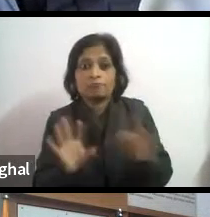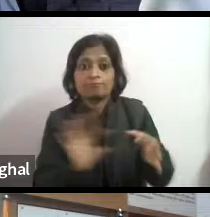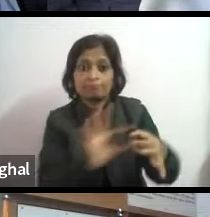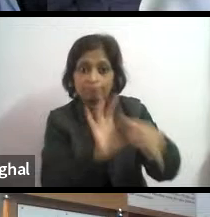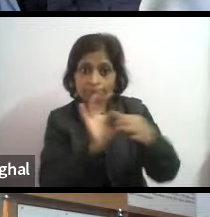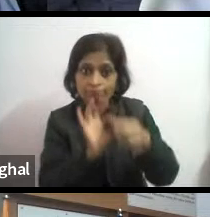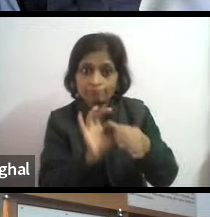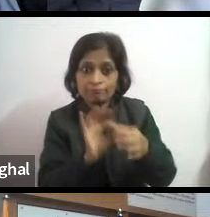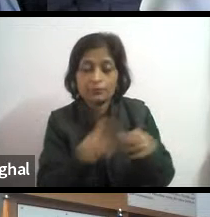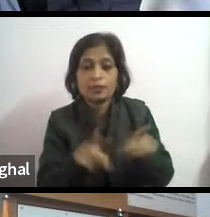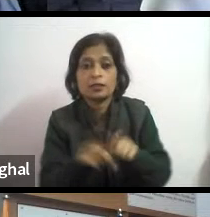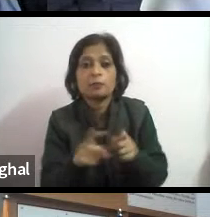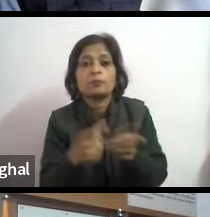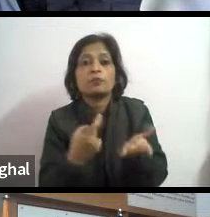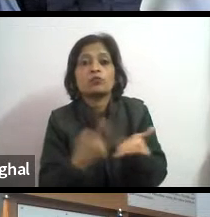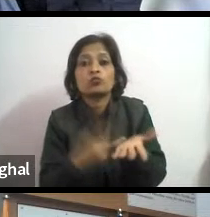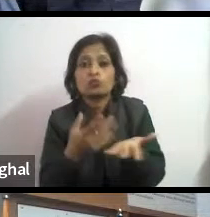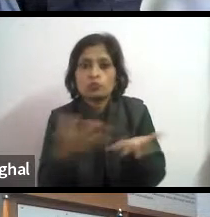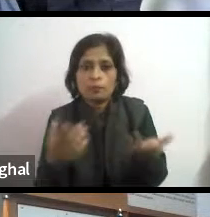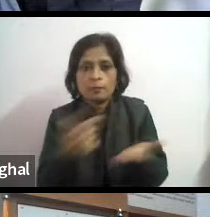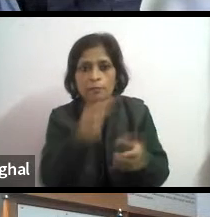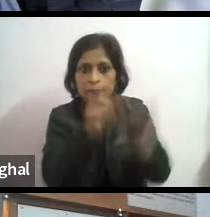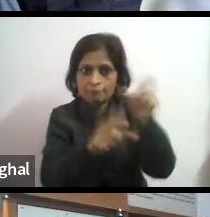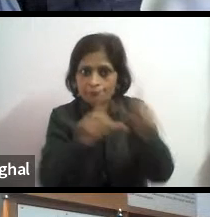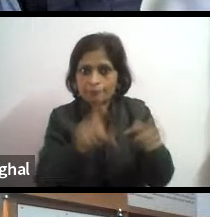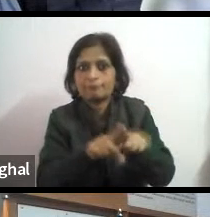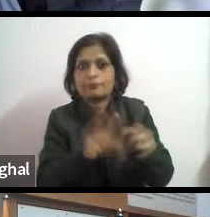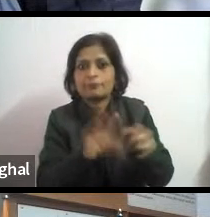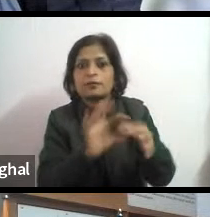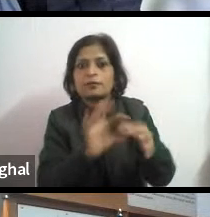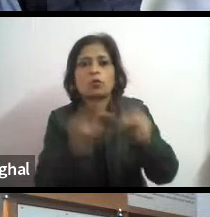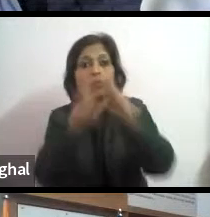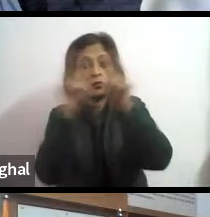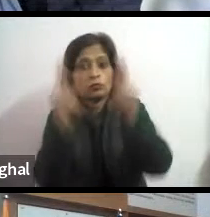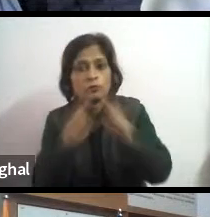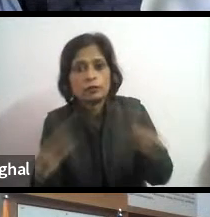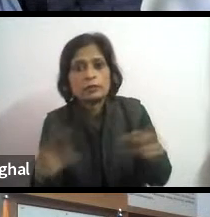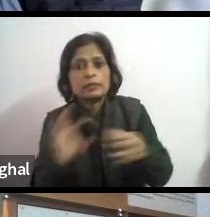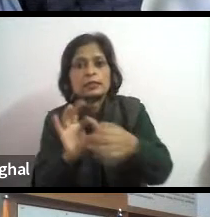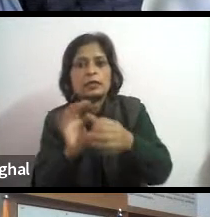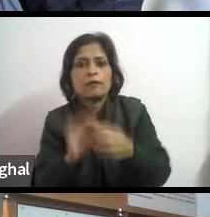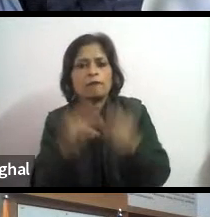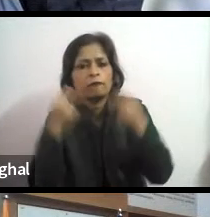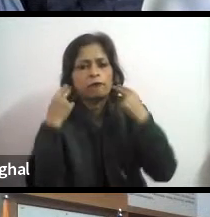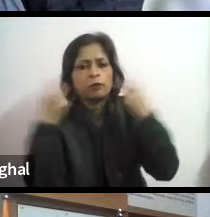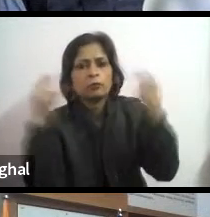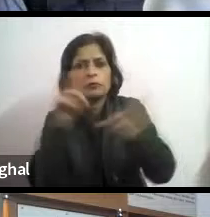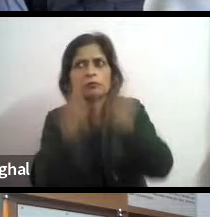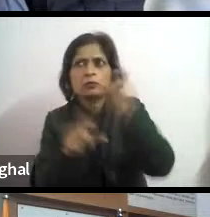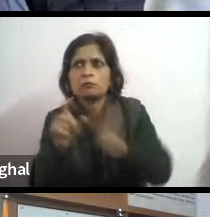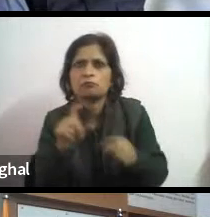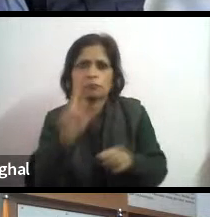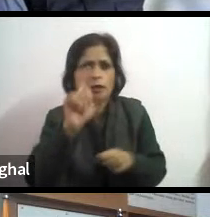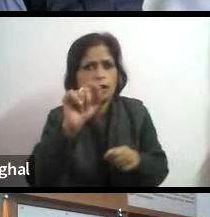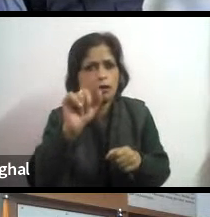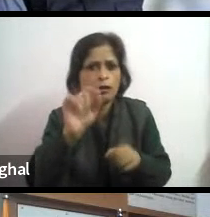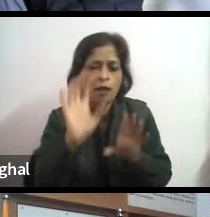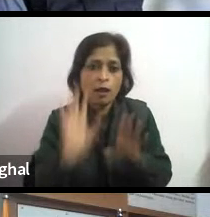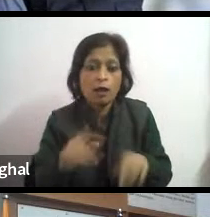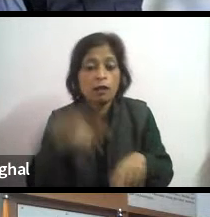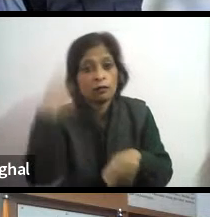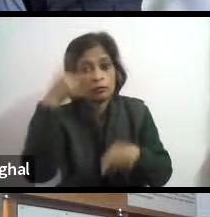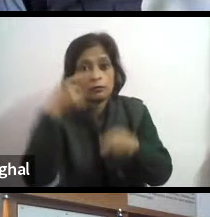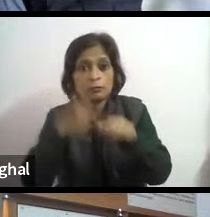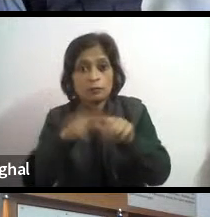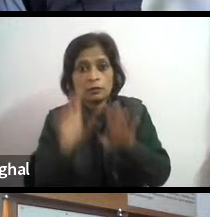us as resource persons or as chairpersons, and internationally very, very acclaimed. We have over around 10 experts